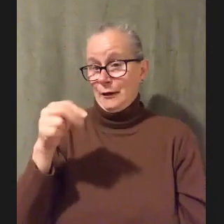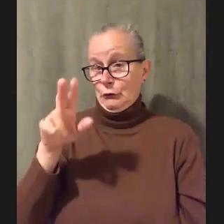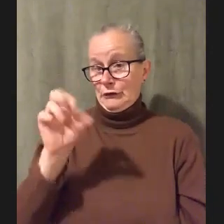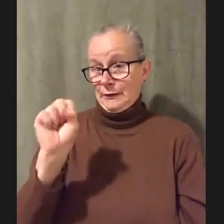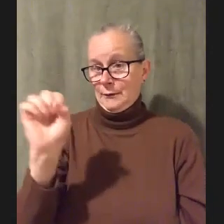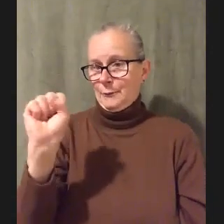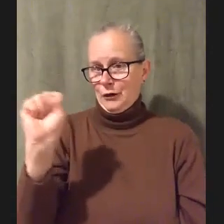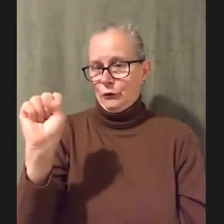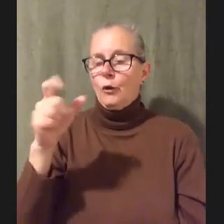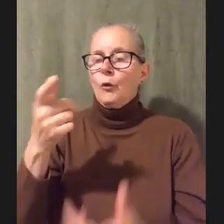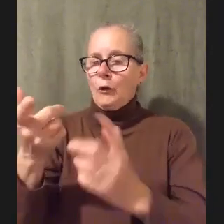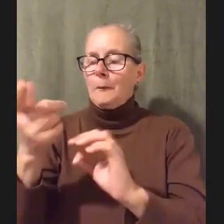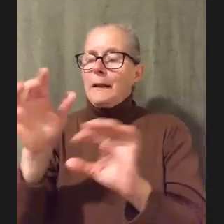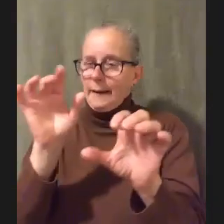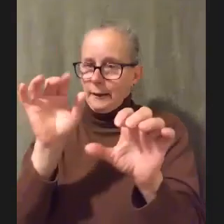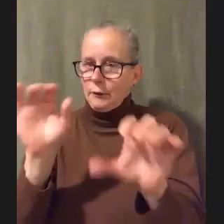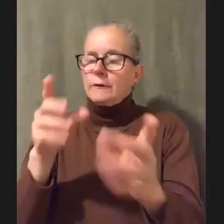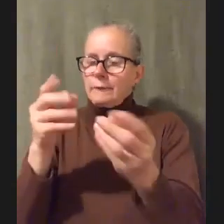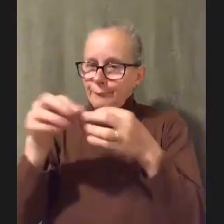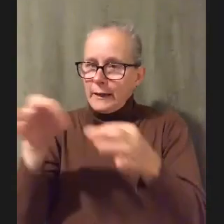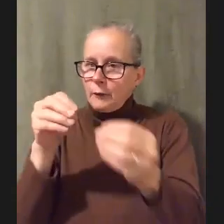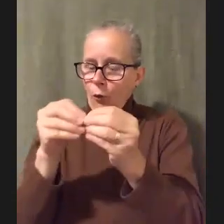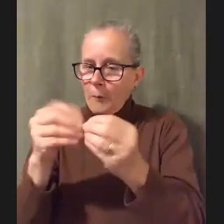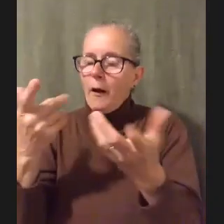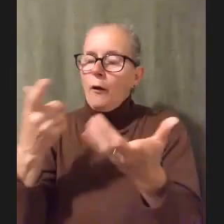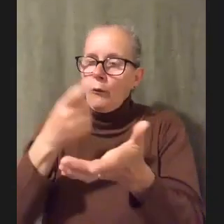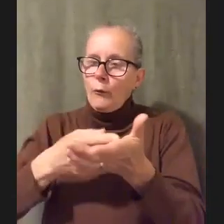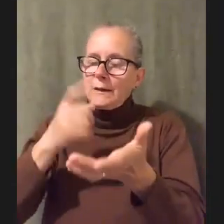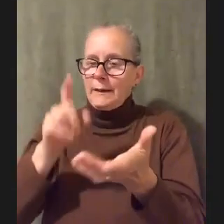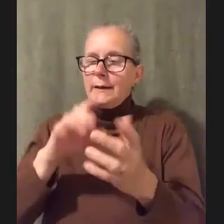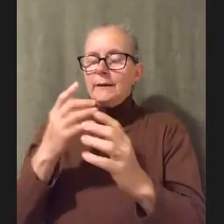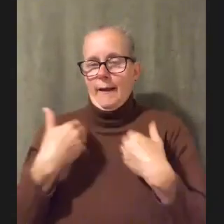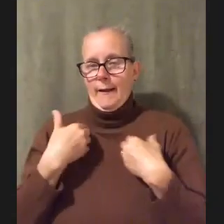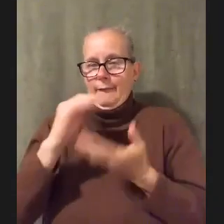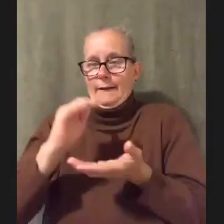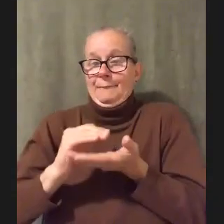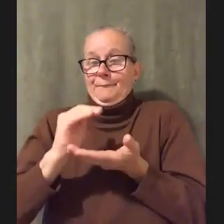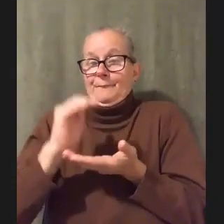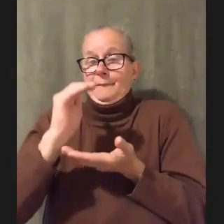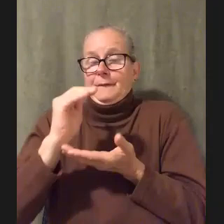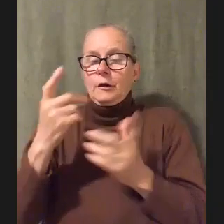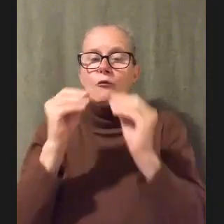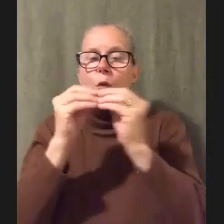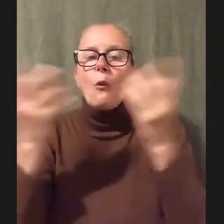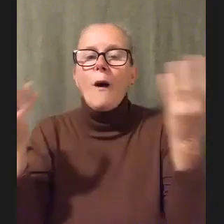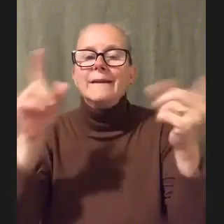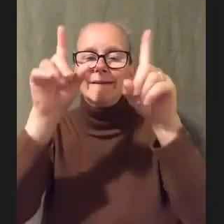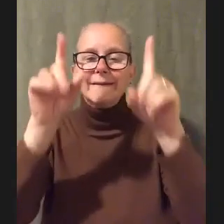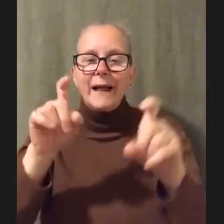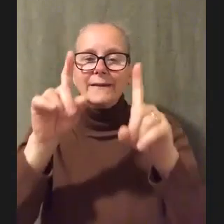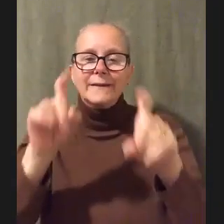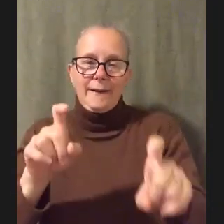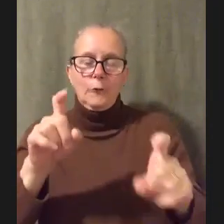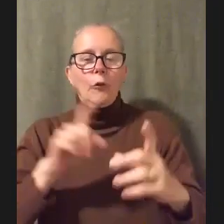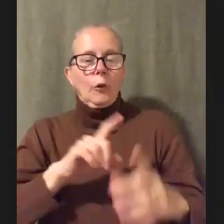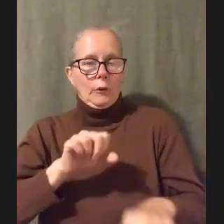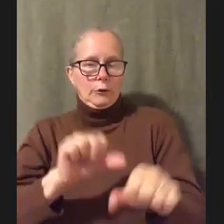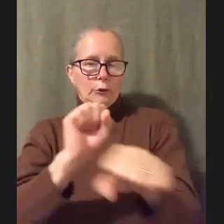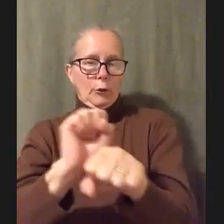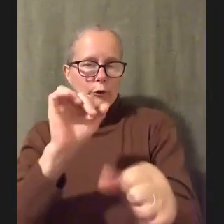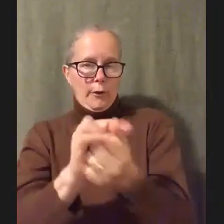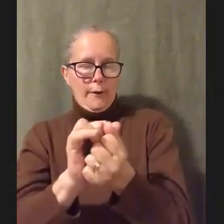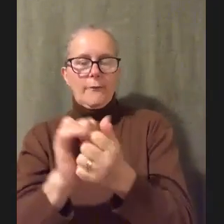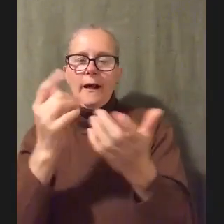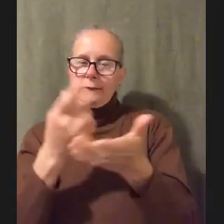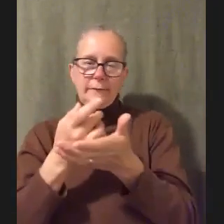protective equipment and also the supplies needed to increase testing. So we will continue to work on that over the coming